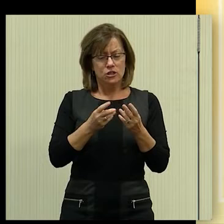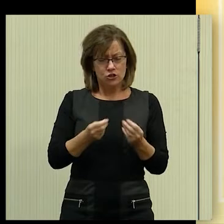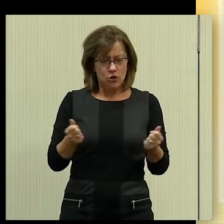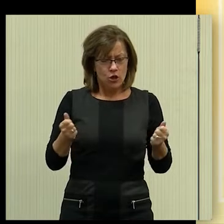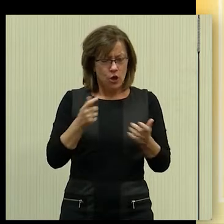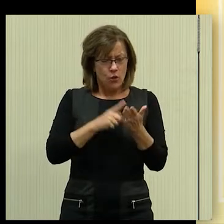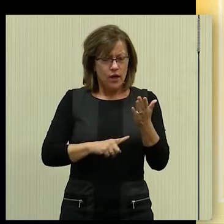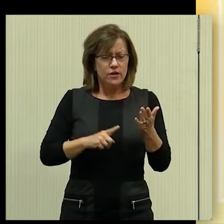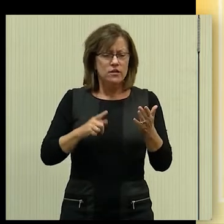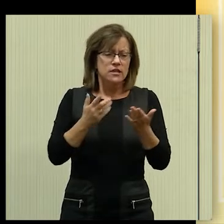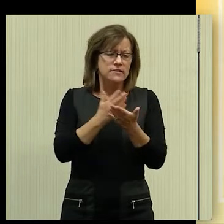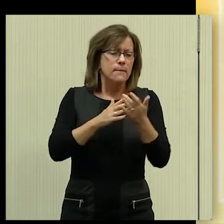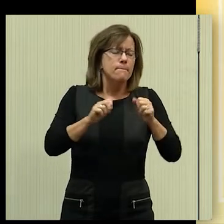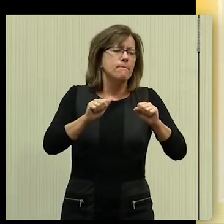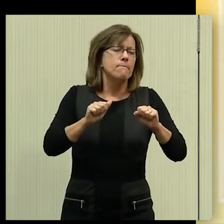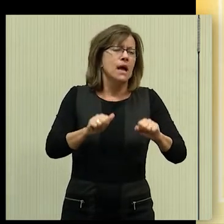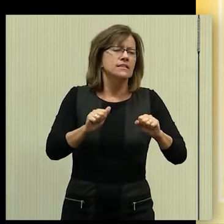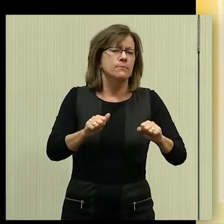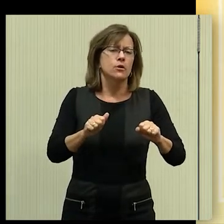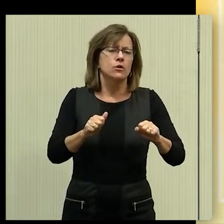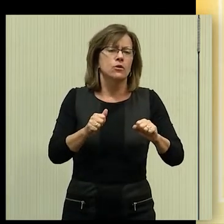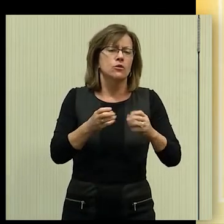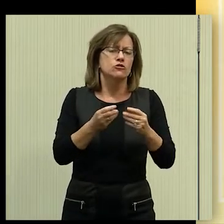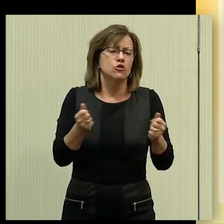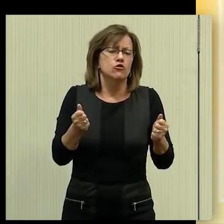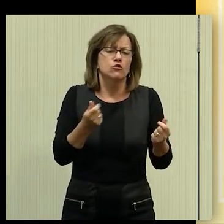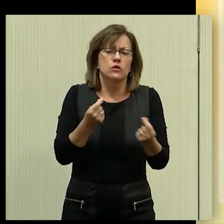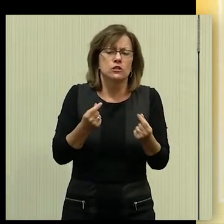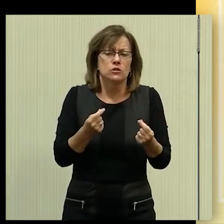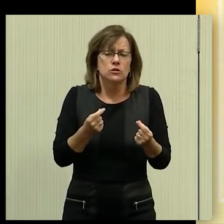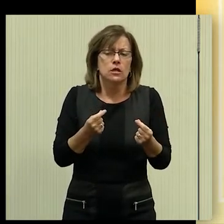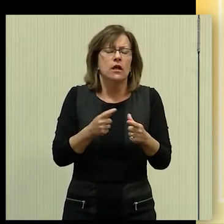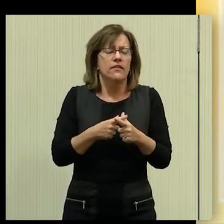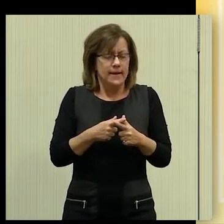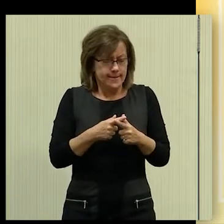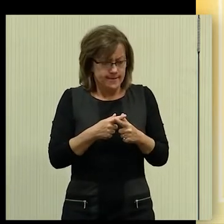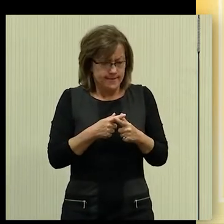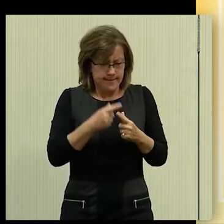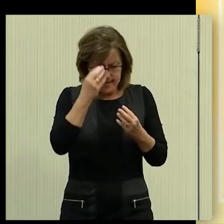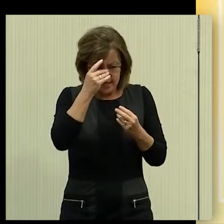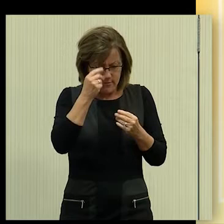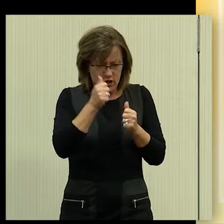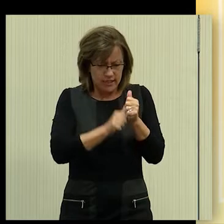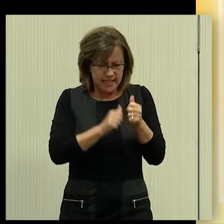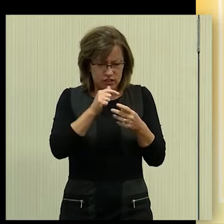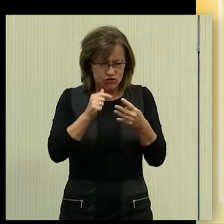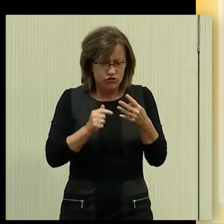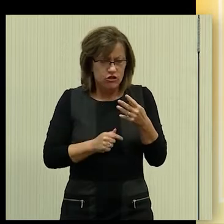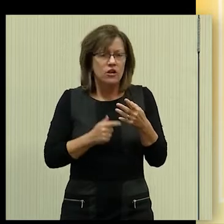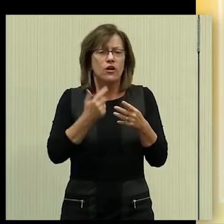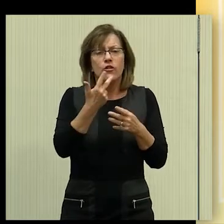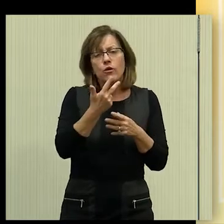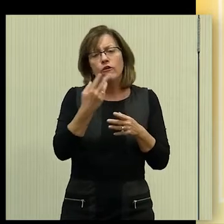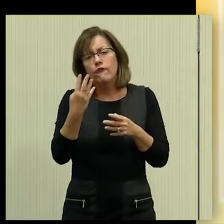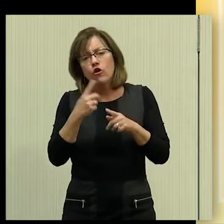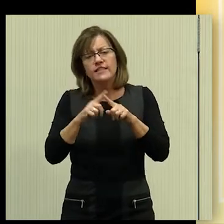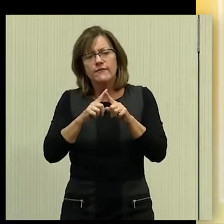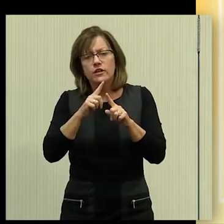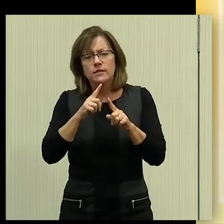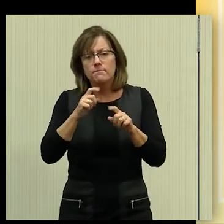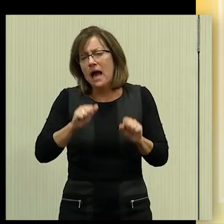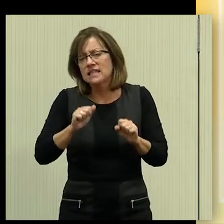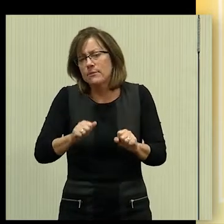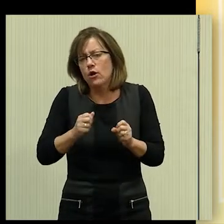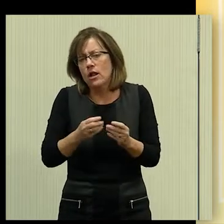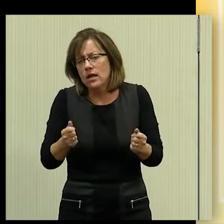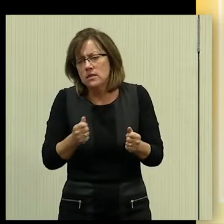some possible solutions that are there? Then they evaluate each solution. So say they come up with 3 or 4 solutions. What about this one? What